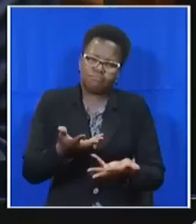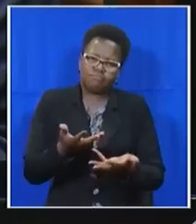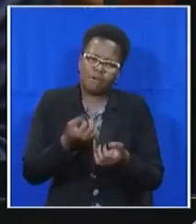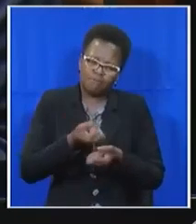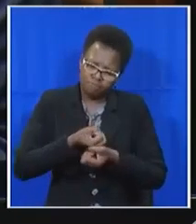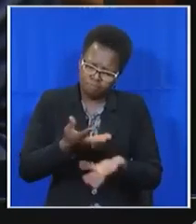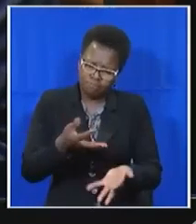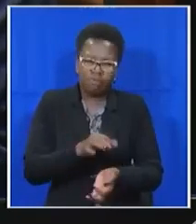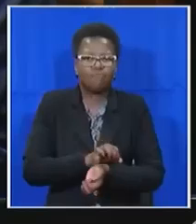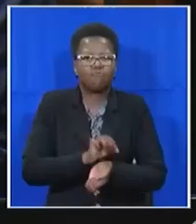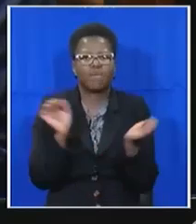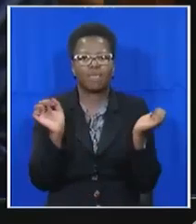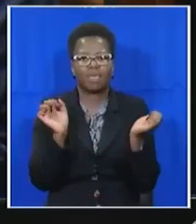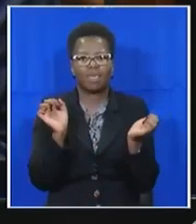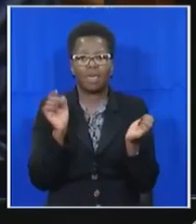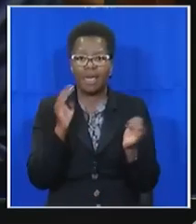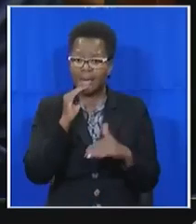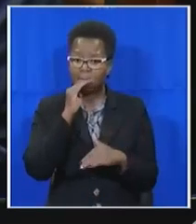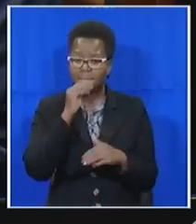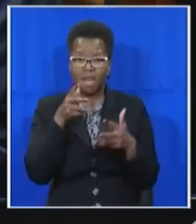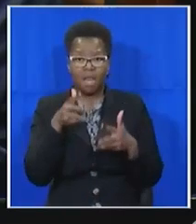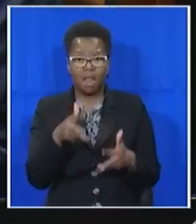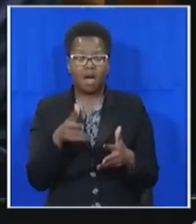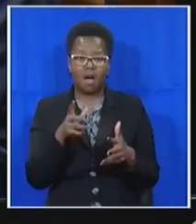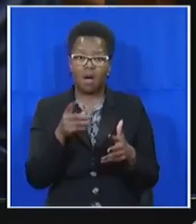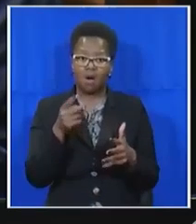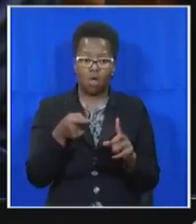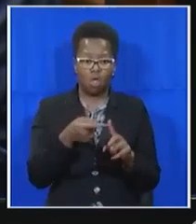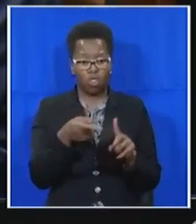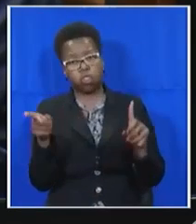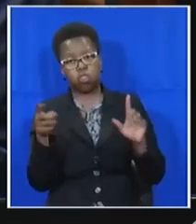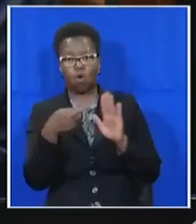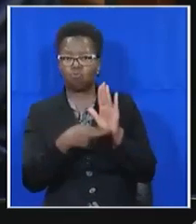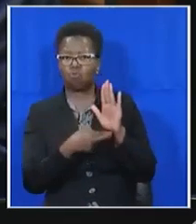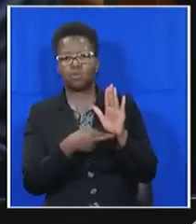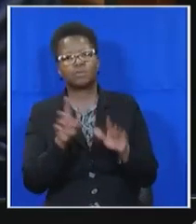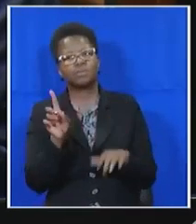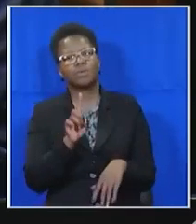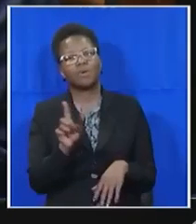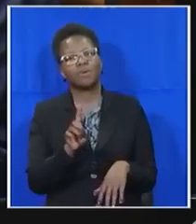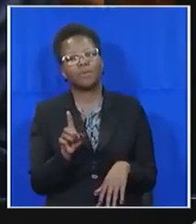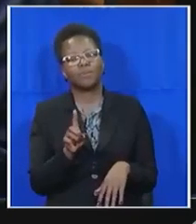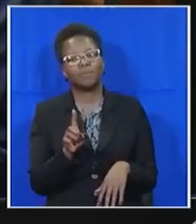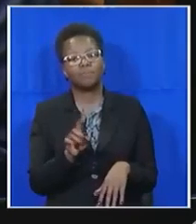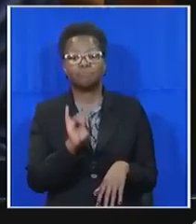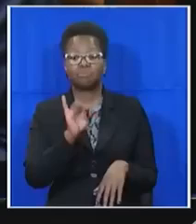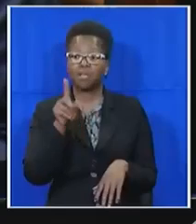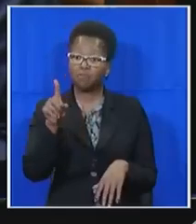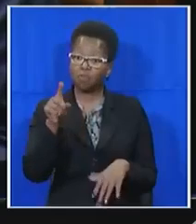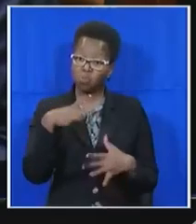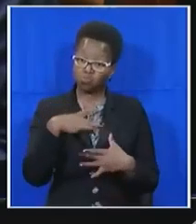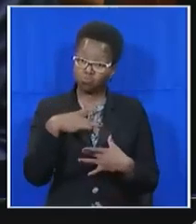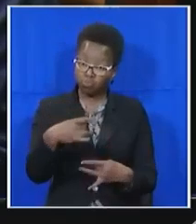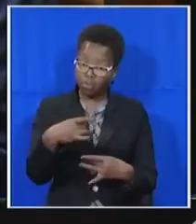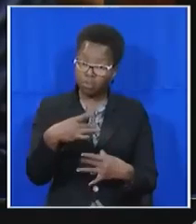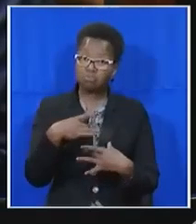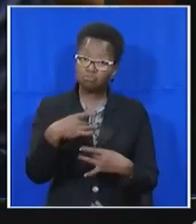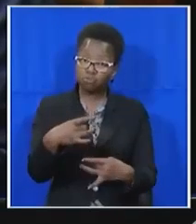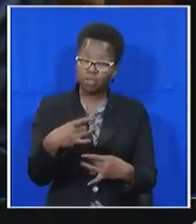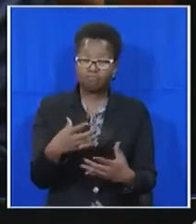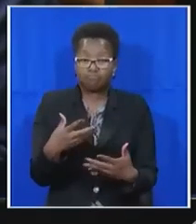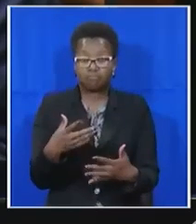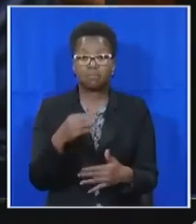gravitate towards disorder by using language that is inappropriate. If you choose that language, it might not